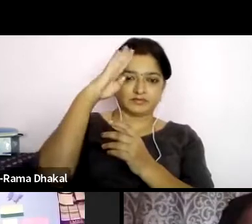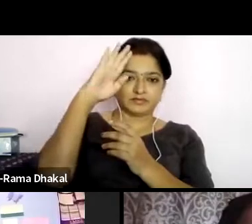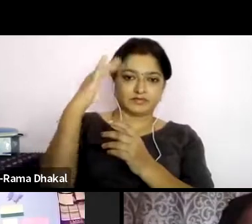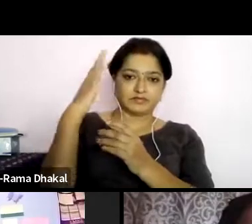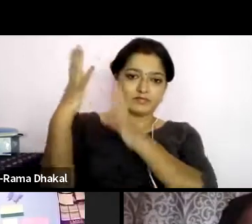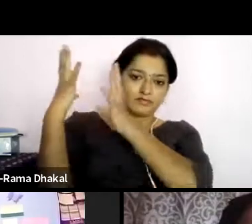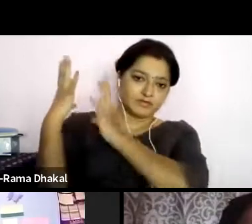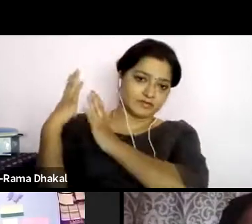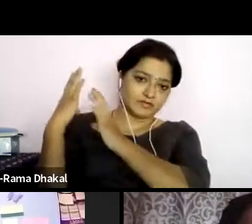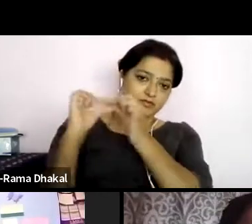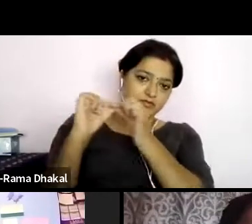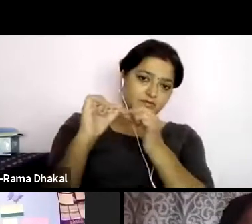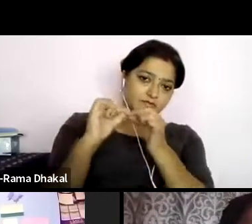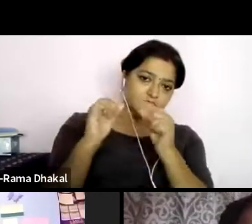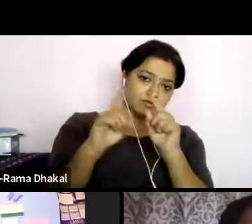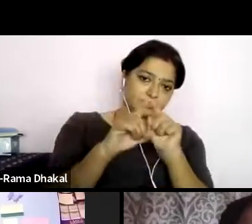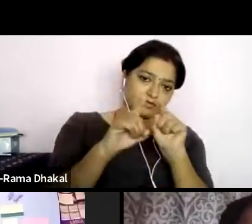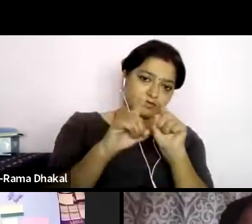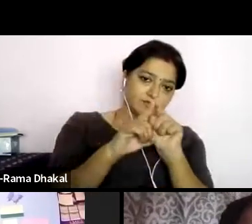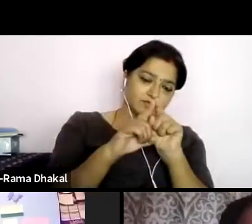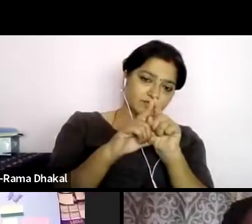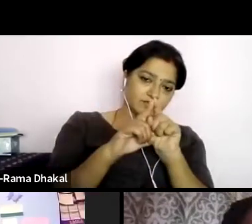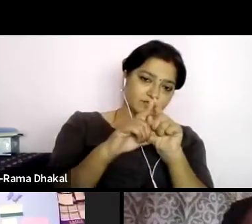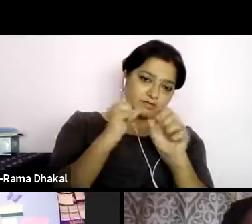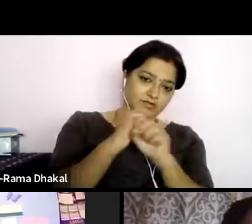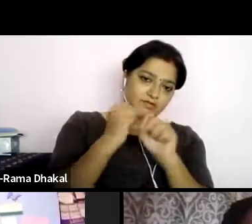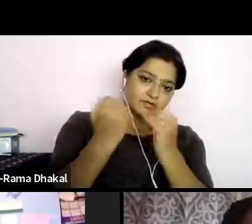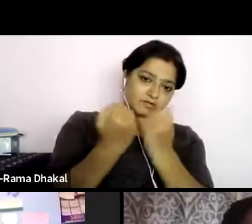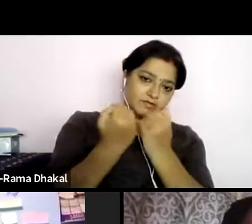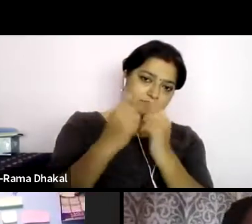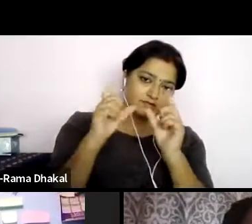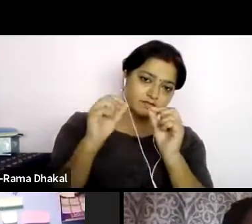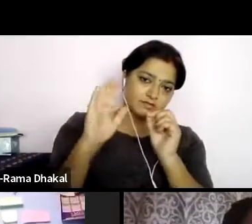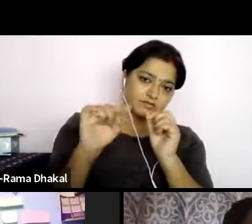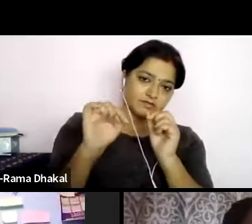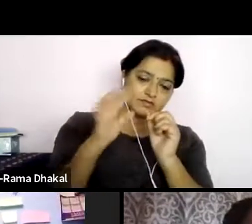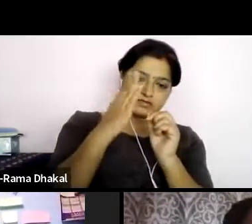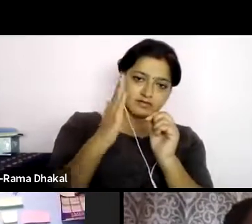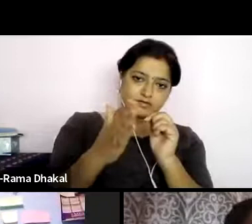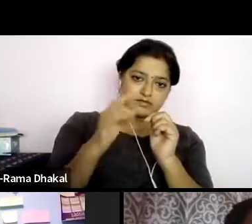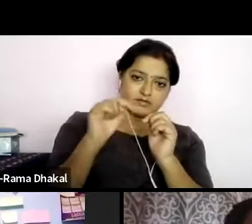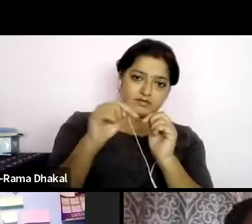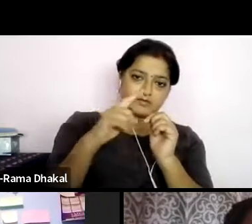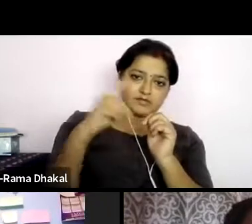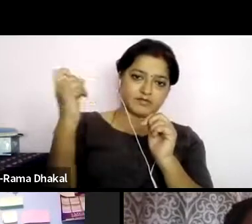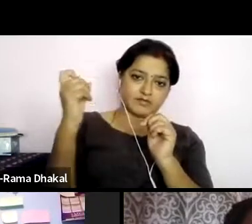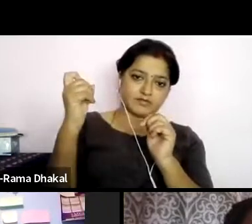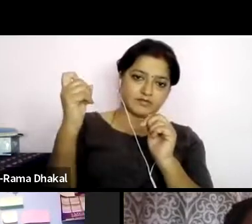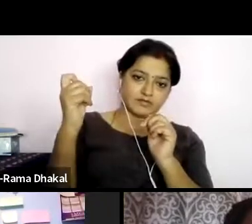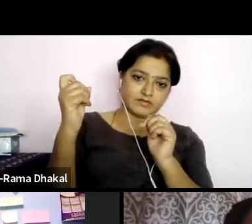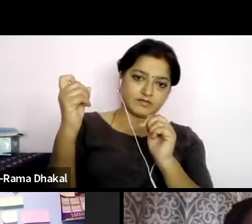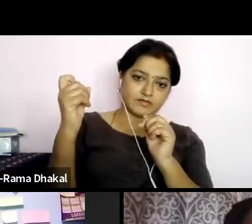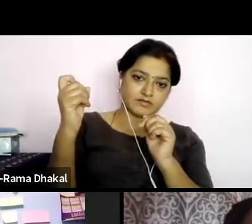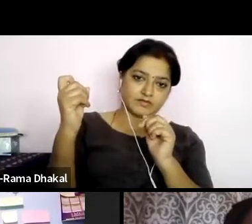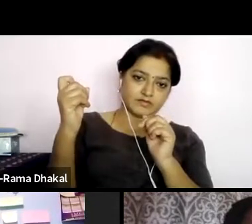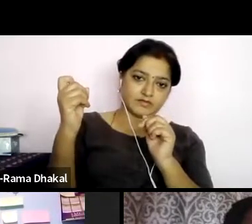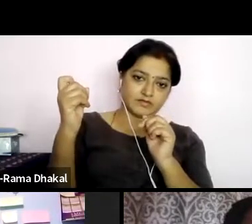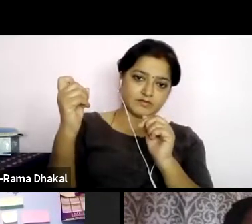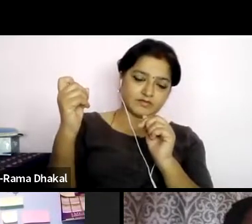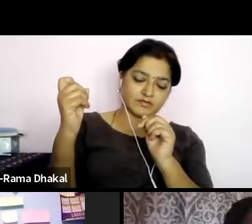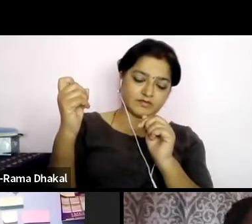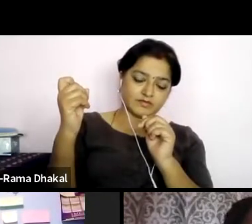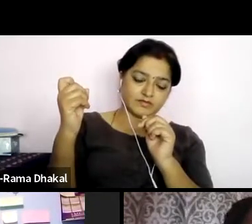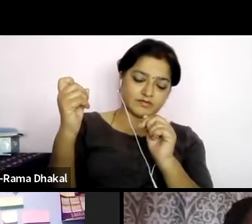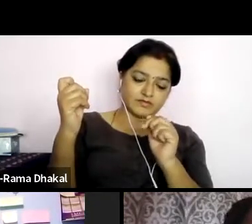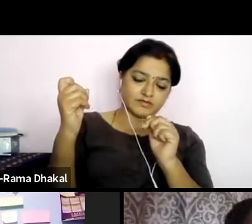they are there? So all these things require a sustainability plan as well to ensure that the resilience is